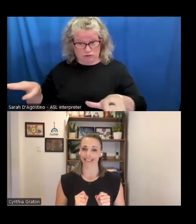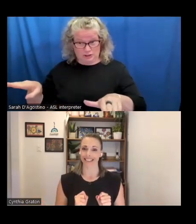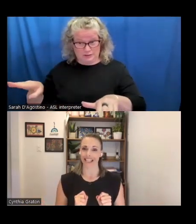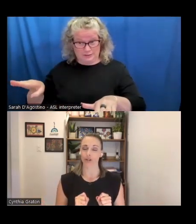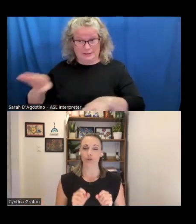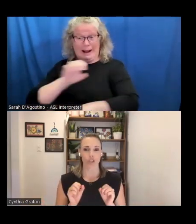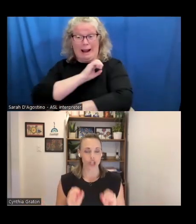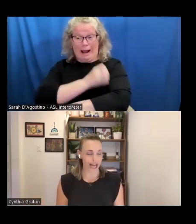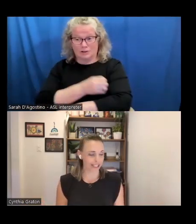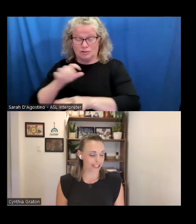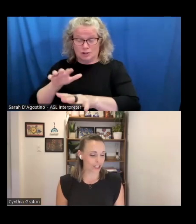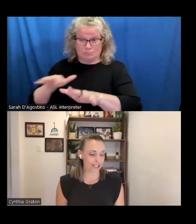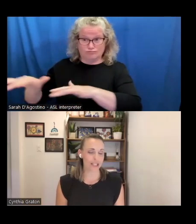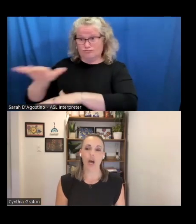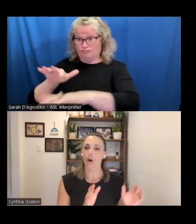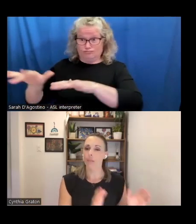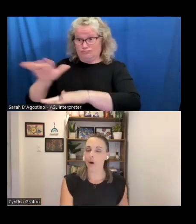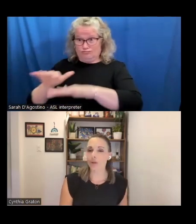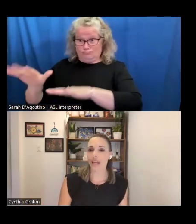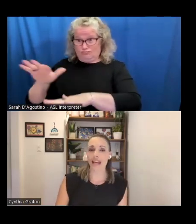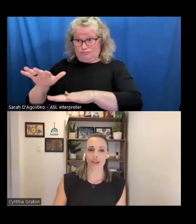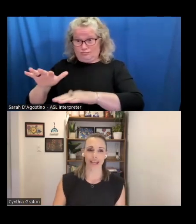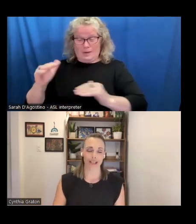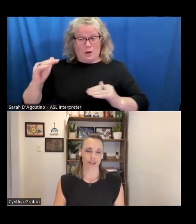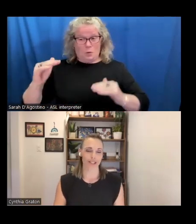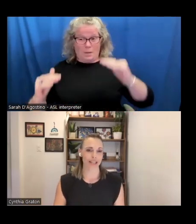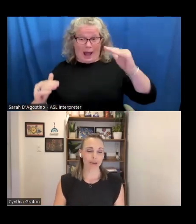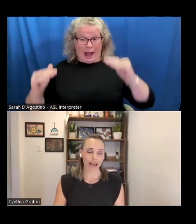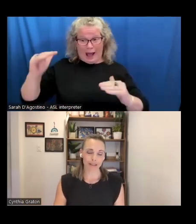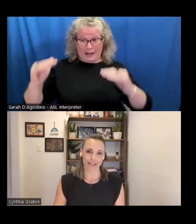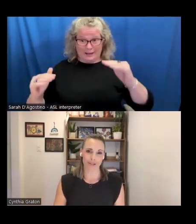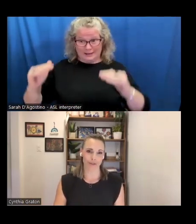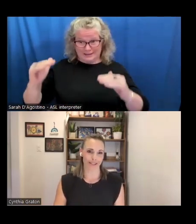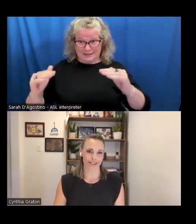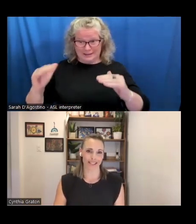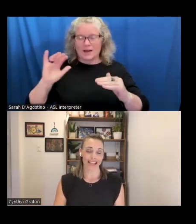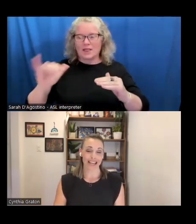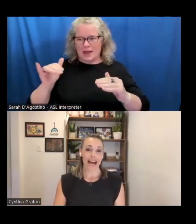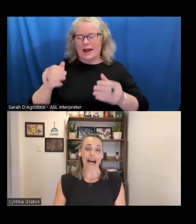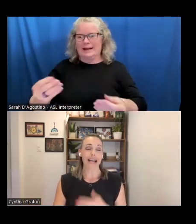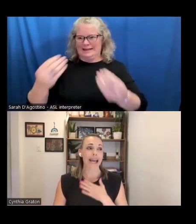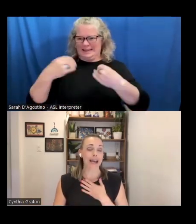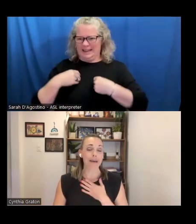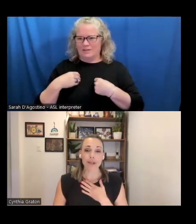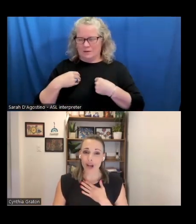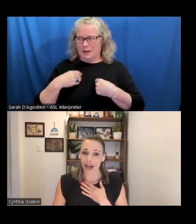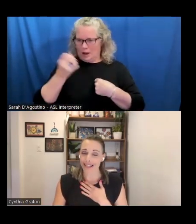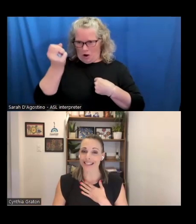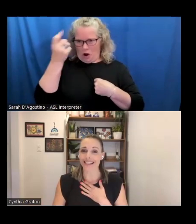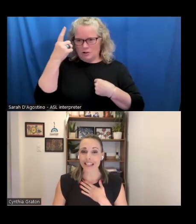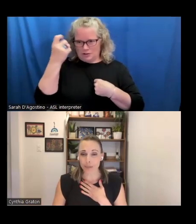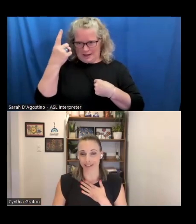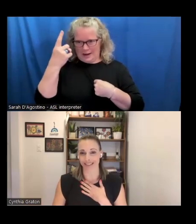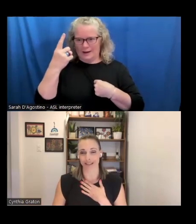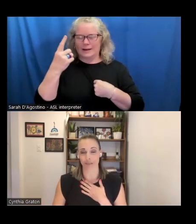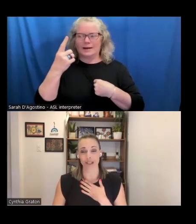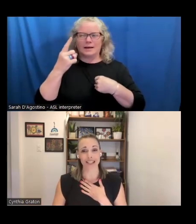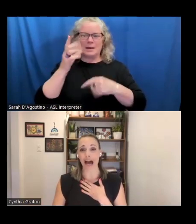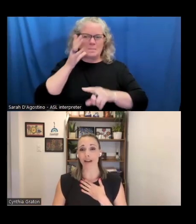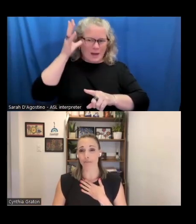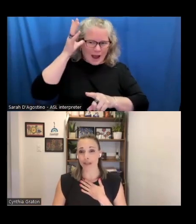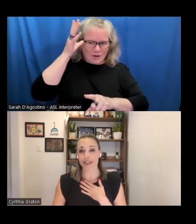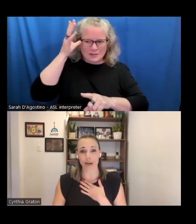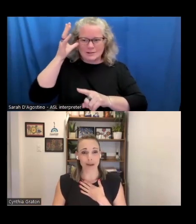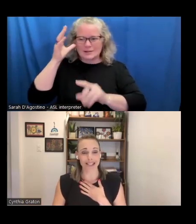insight into the challenges both educators and parents face. I empathize deeply